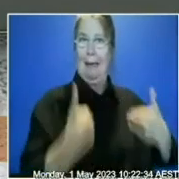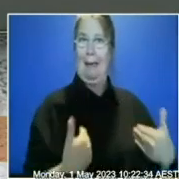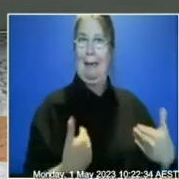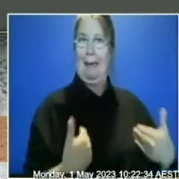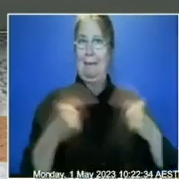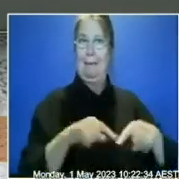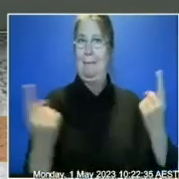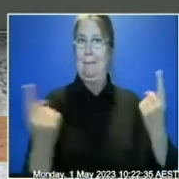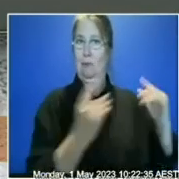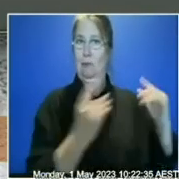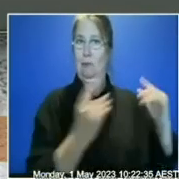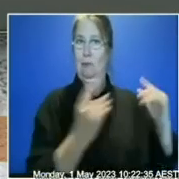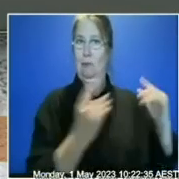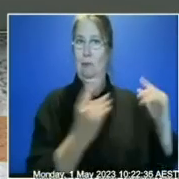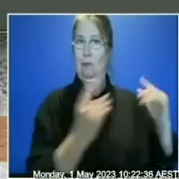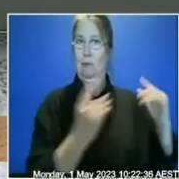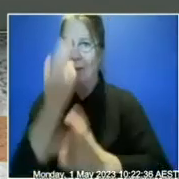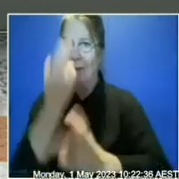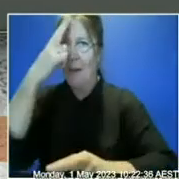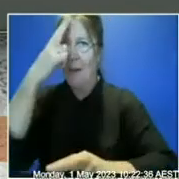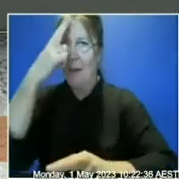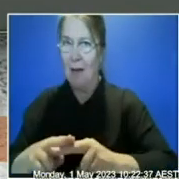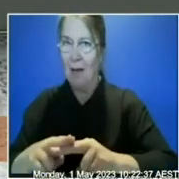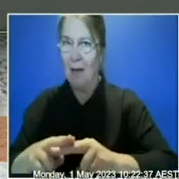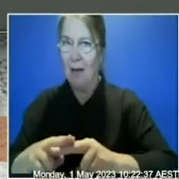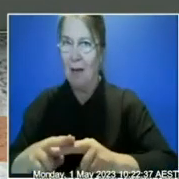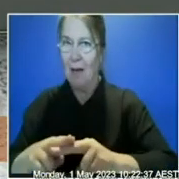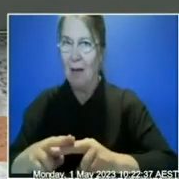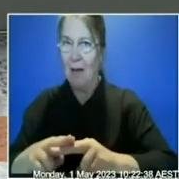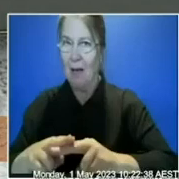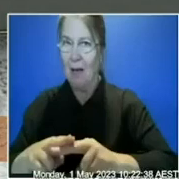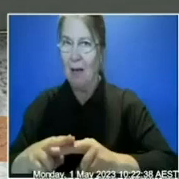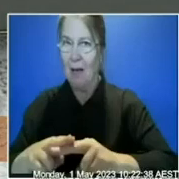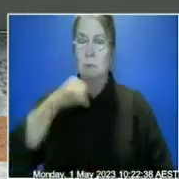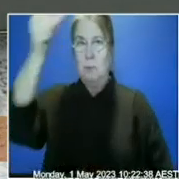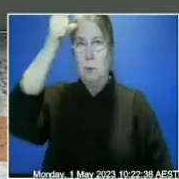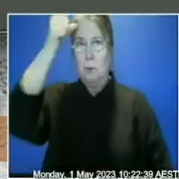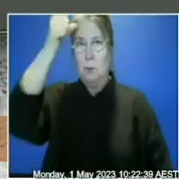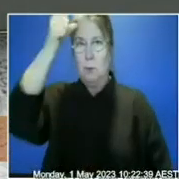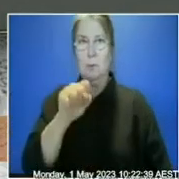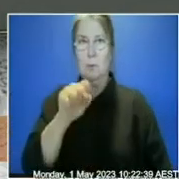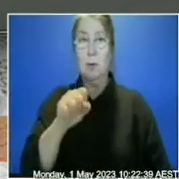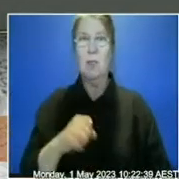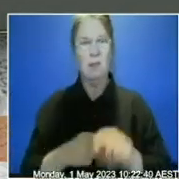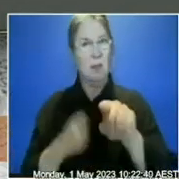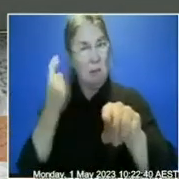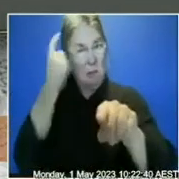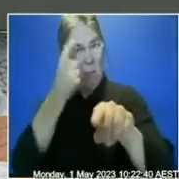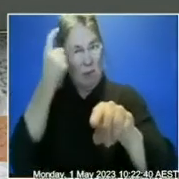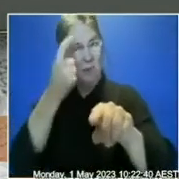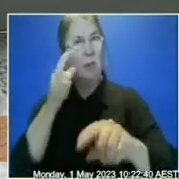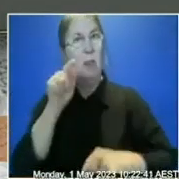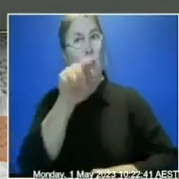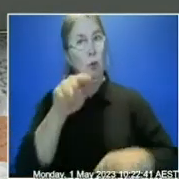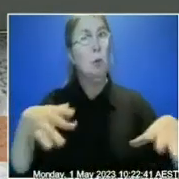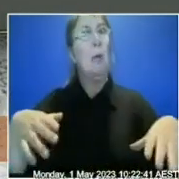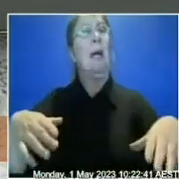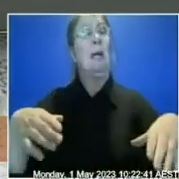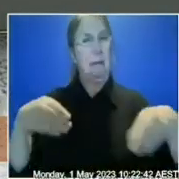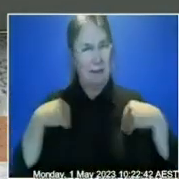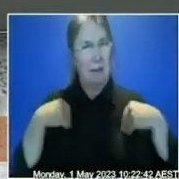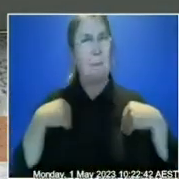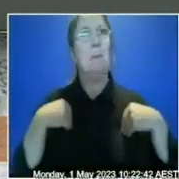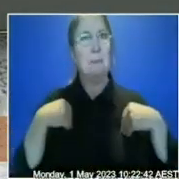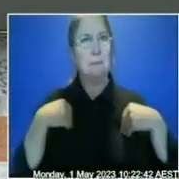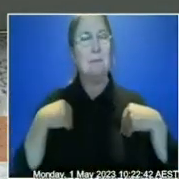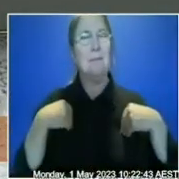can take a long time to address and resolve those issues, particularly if we're thinking about mental health and alcohol and drug addiction?